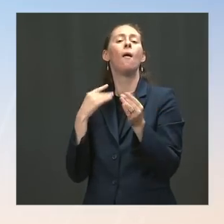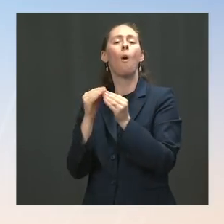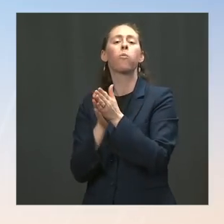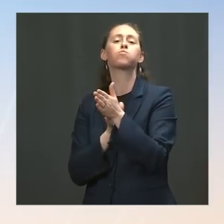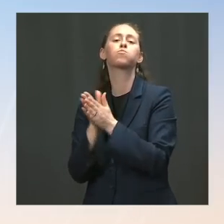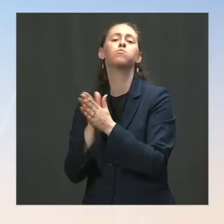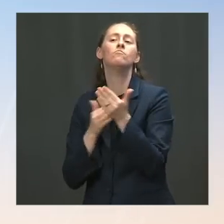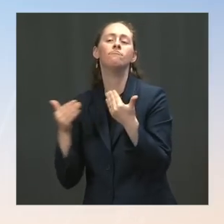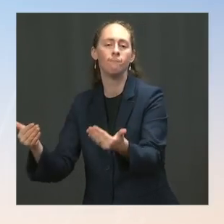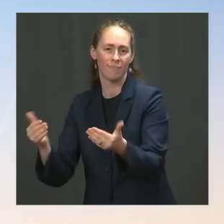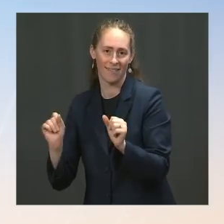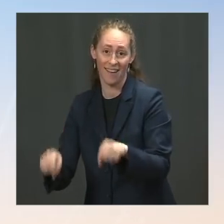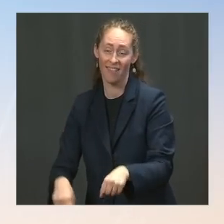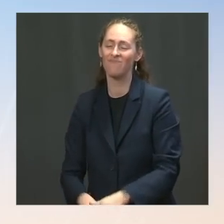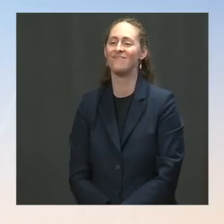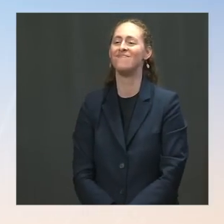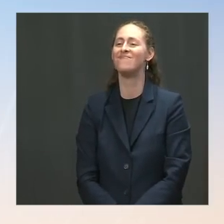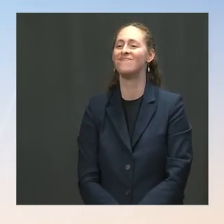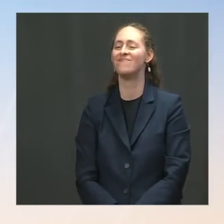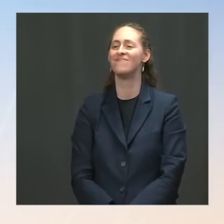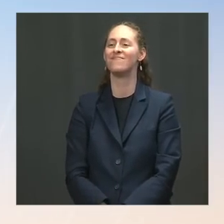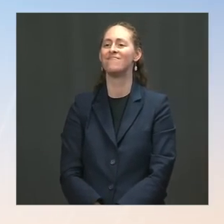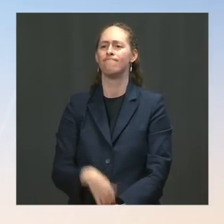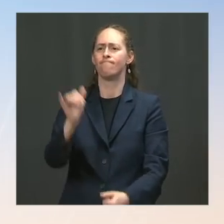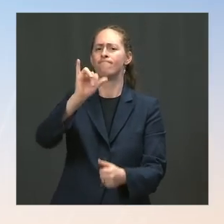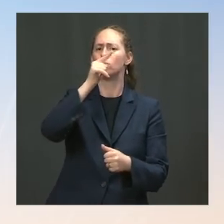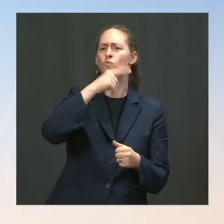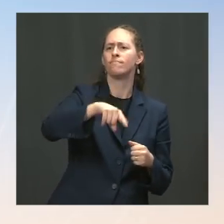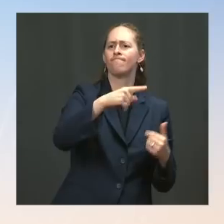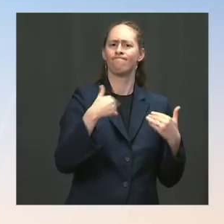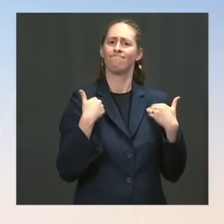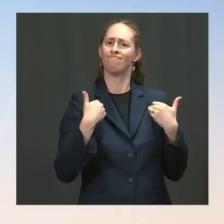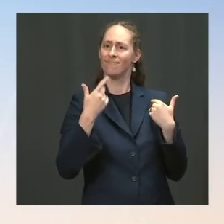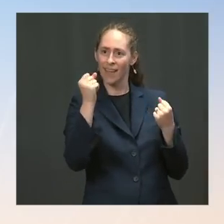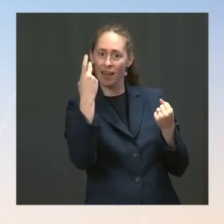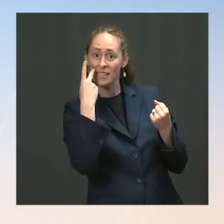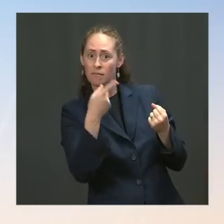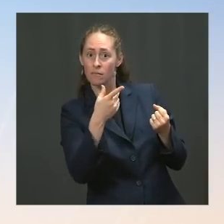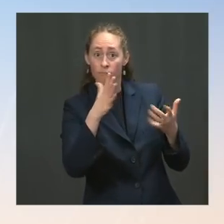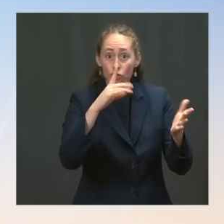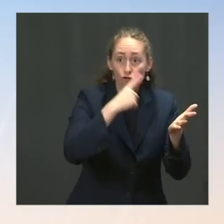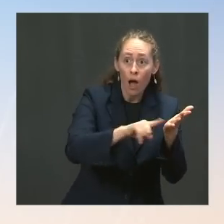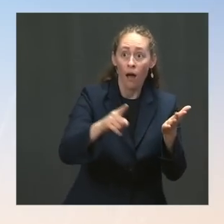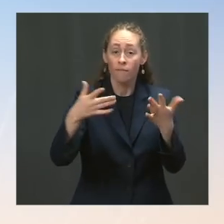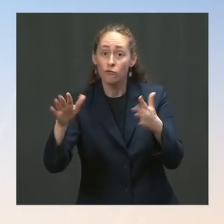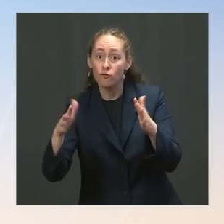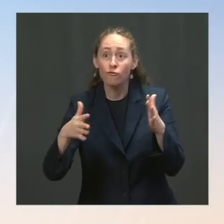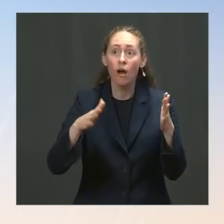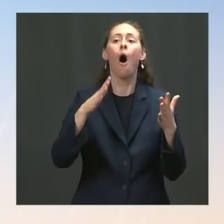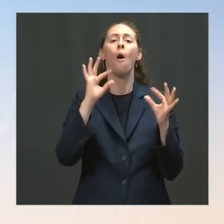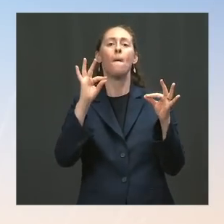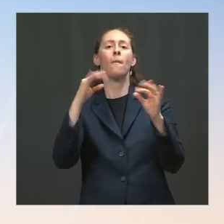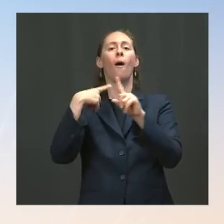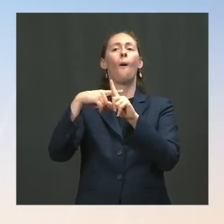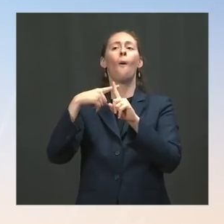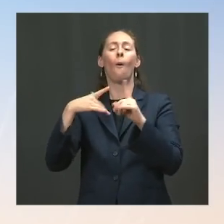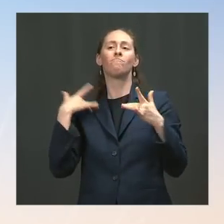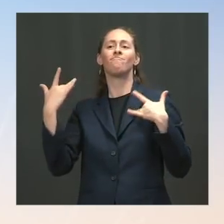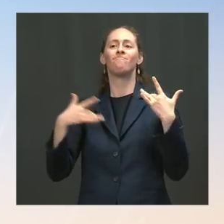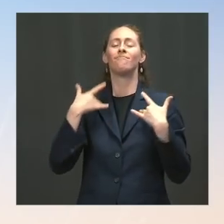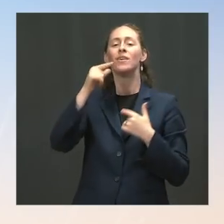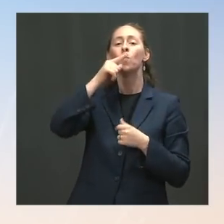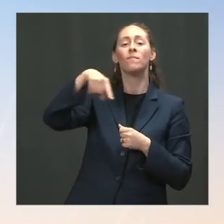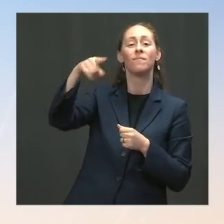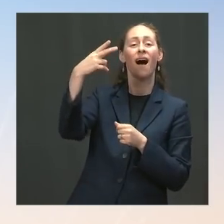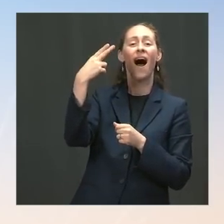youth. You know, student voice is critically important. Let's get our youth, our high school students talking about it. Because when students talk to one another about